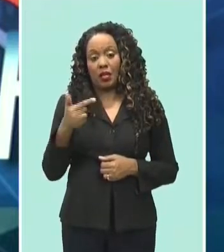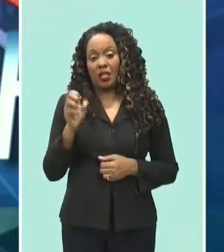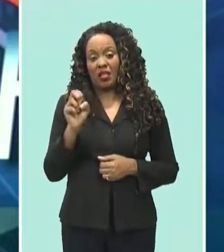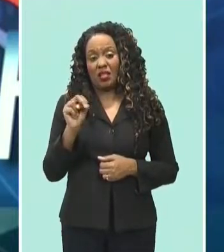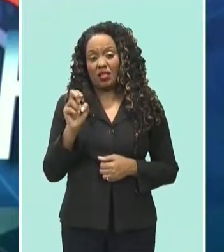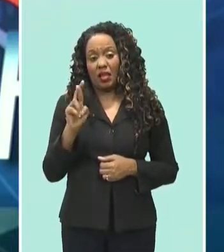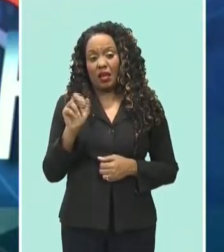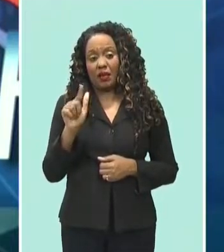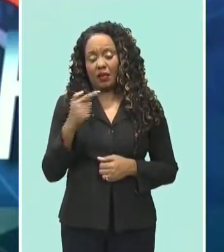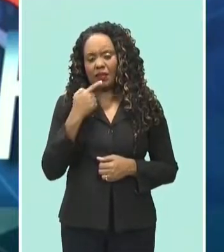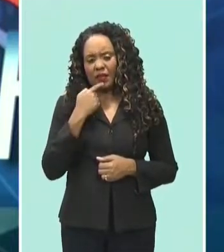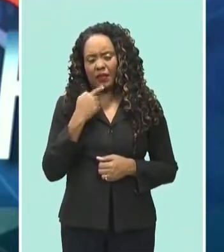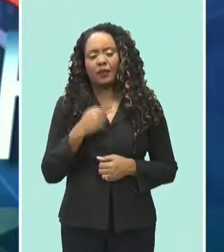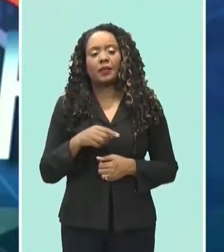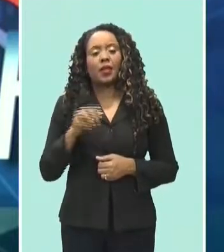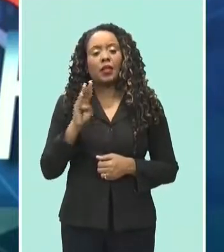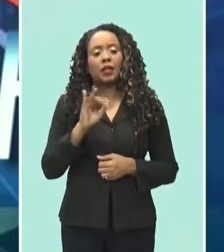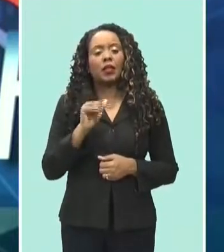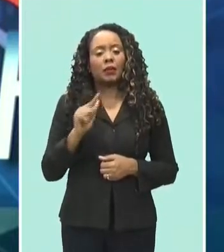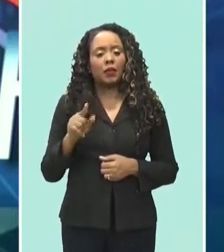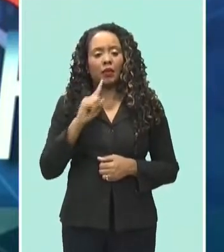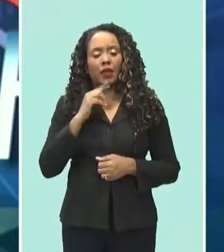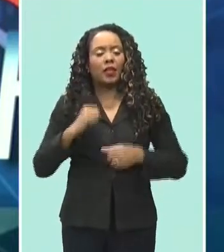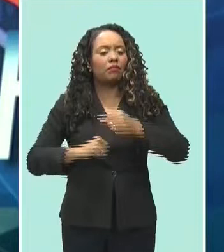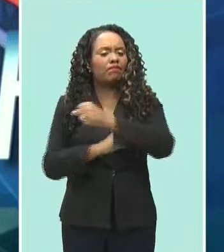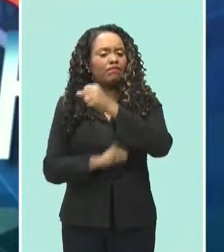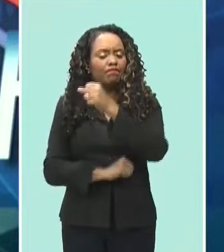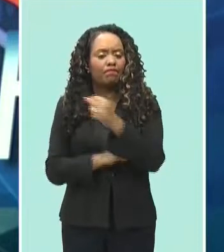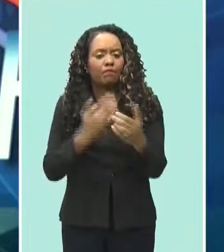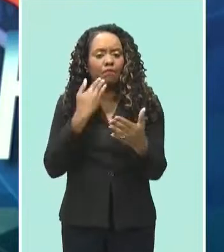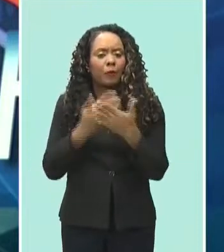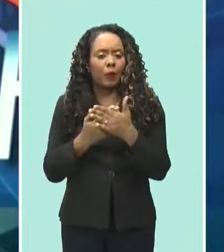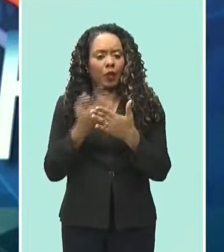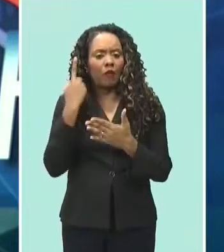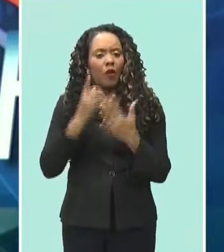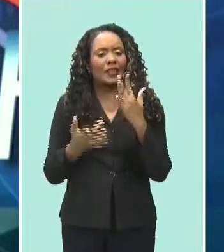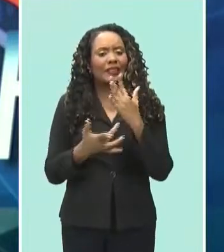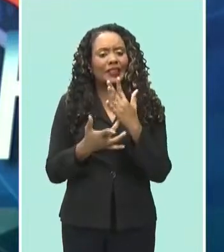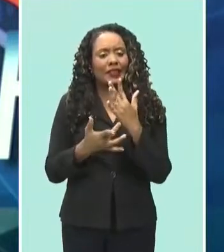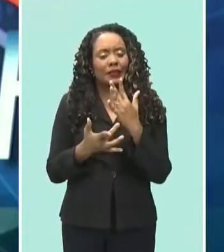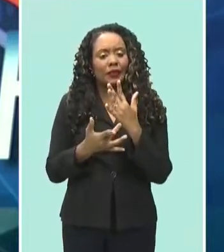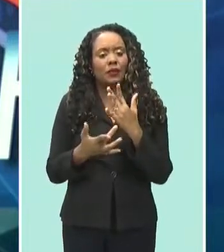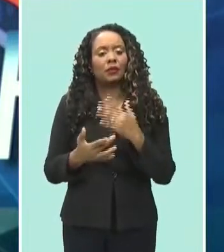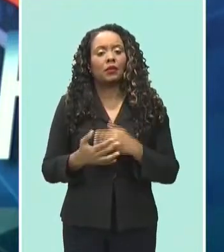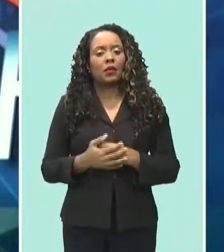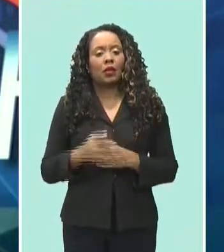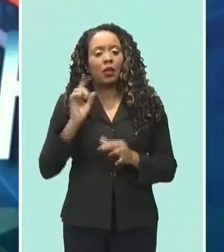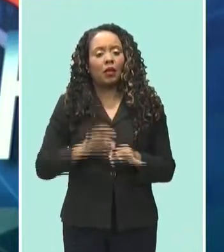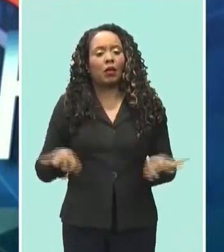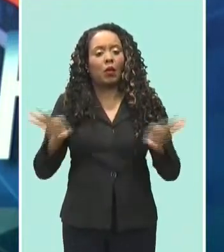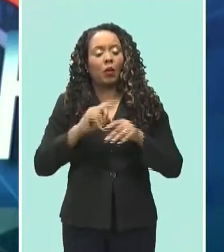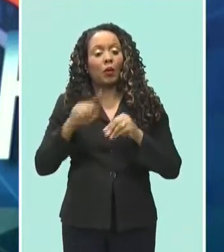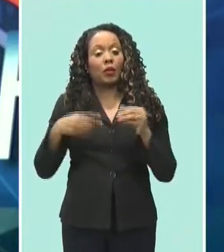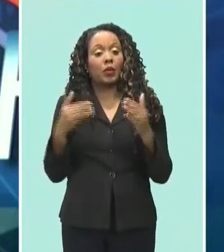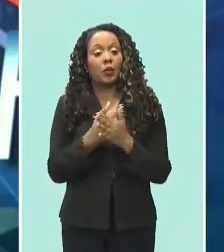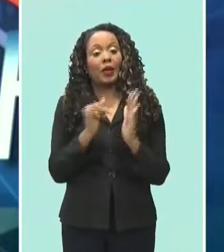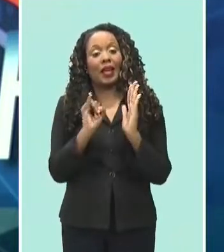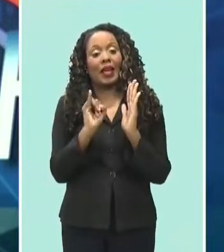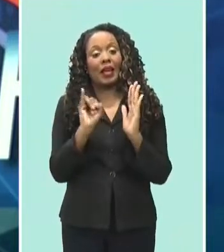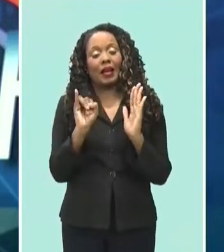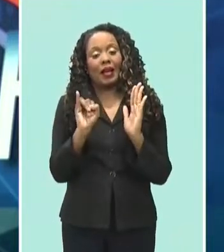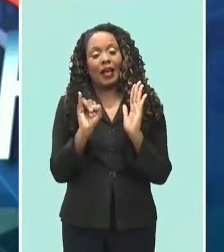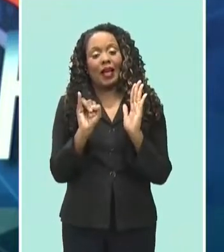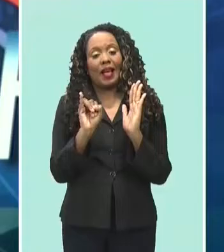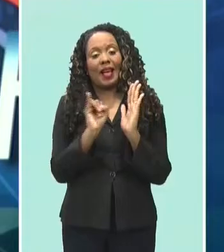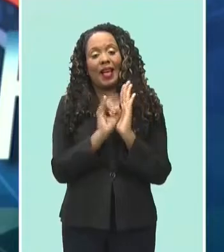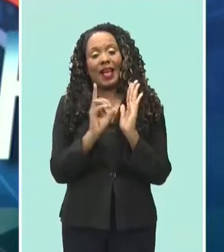bill lays the foundation for the island's digital thrust. He notes it will be beneficial, especially when the new identification cards are